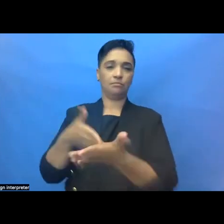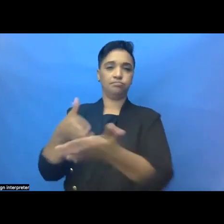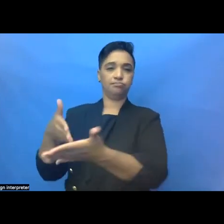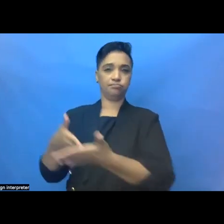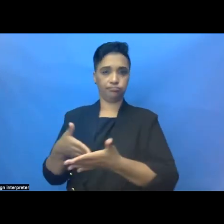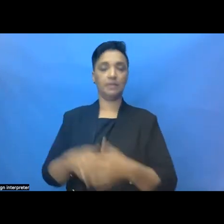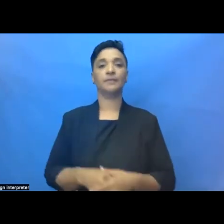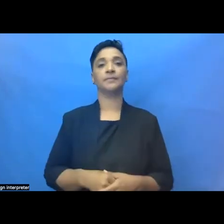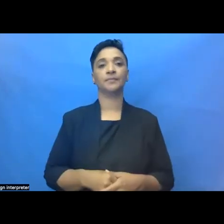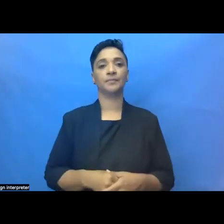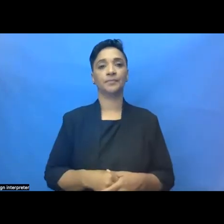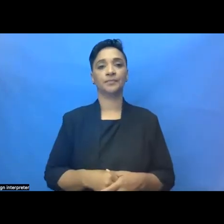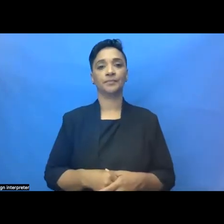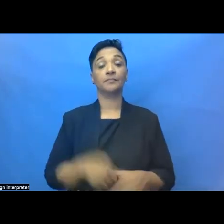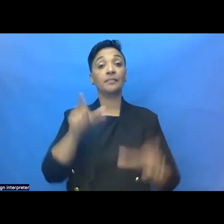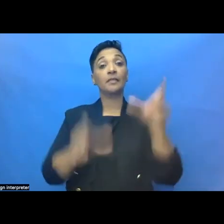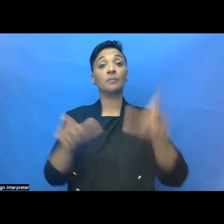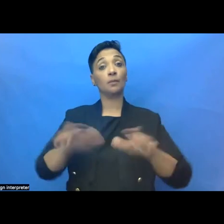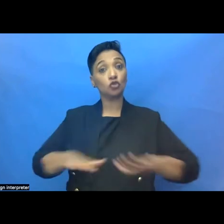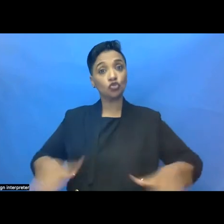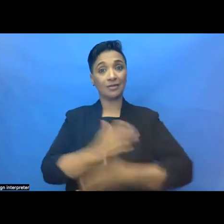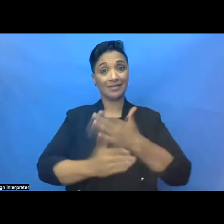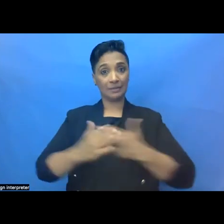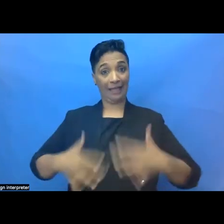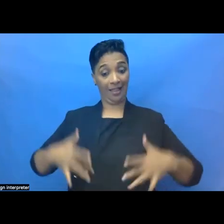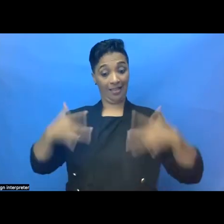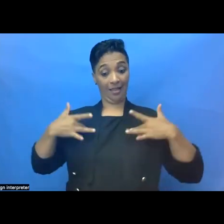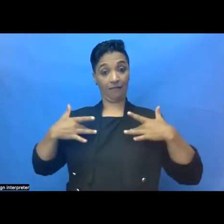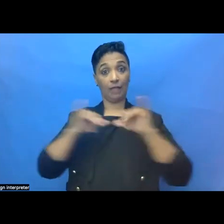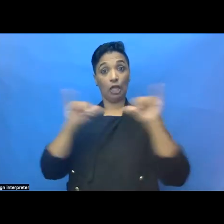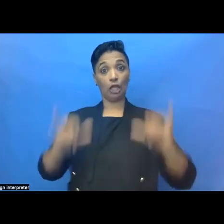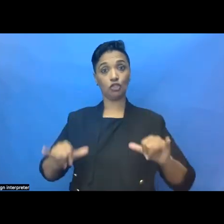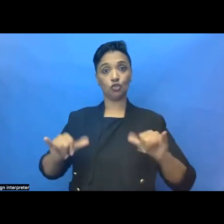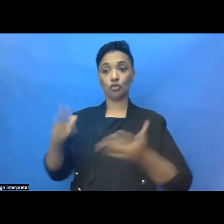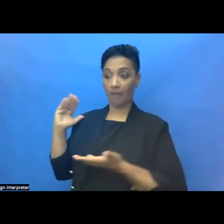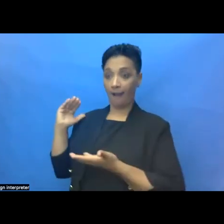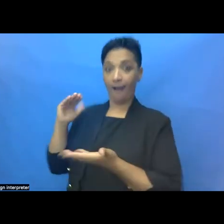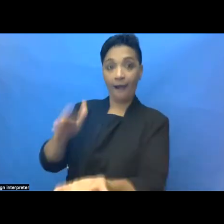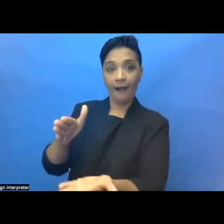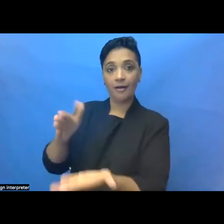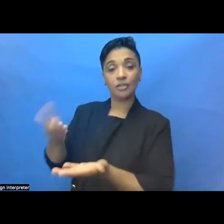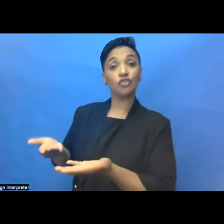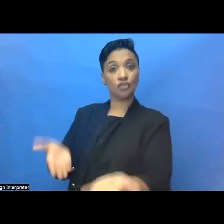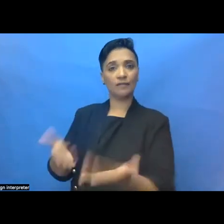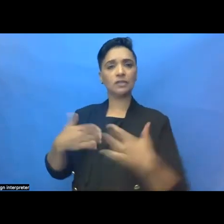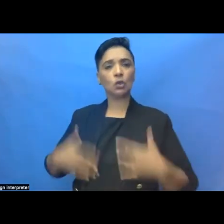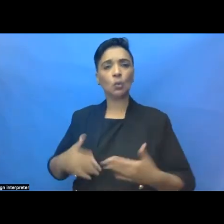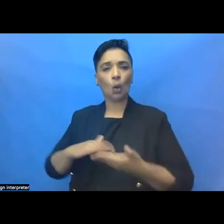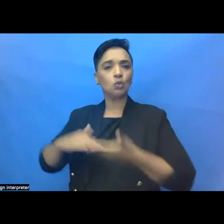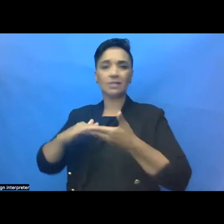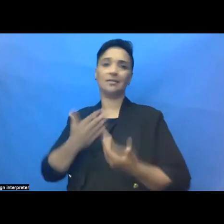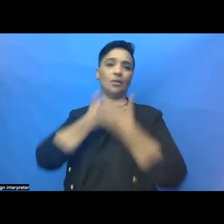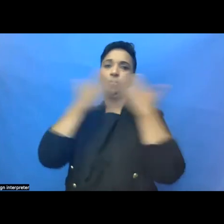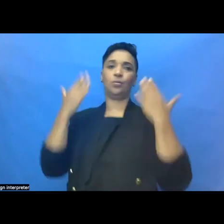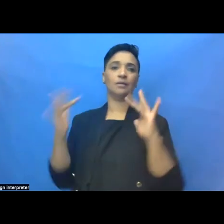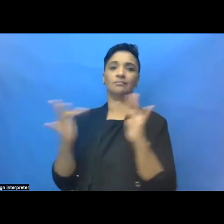institutions, they are typically not reached by humanitarian actors. I think that there is an understanding